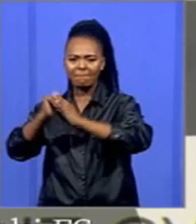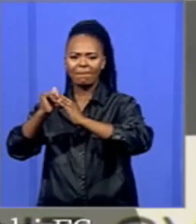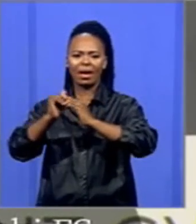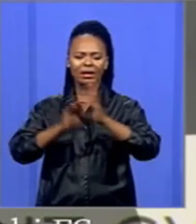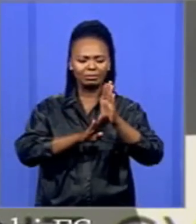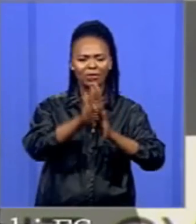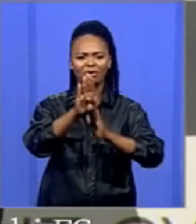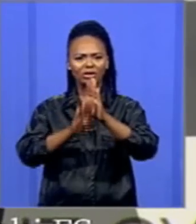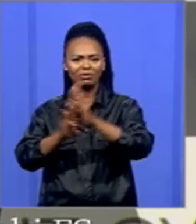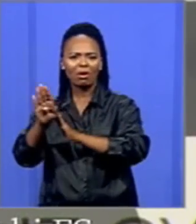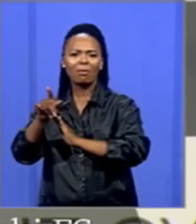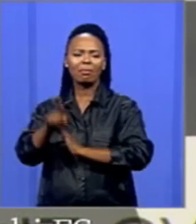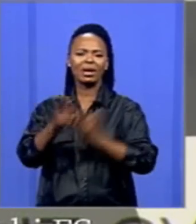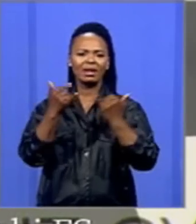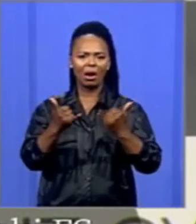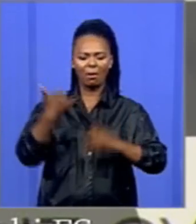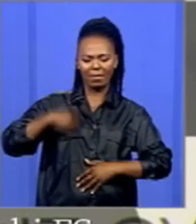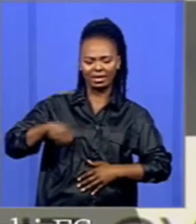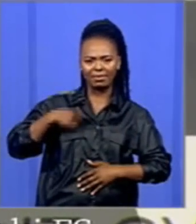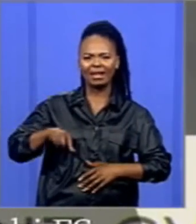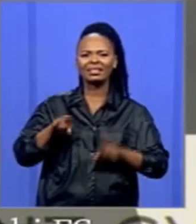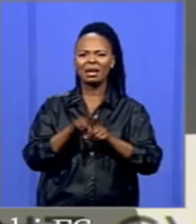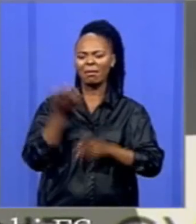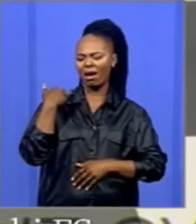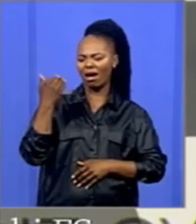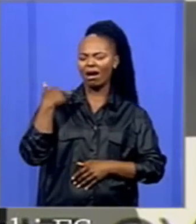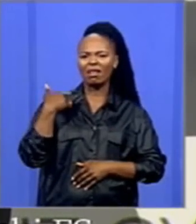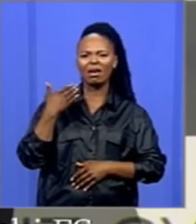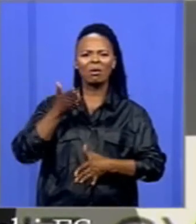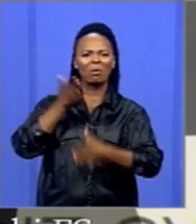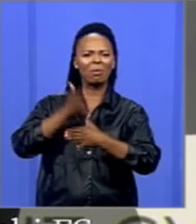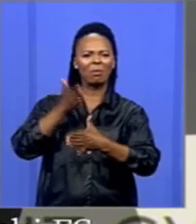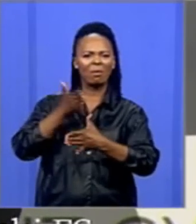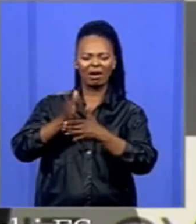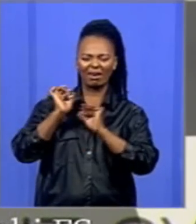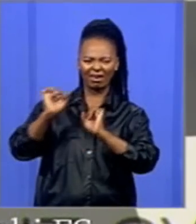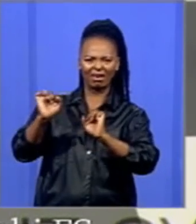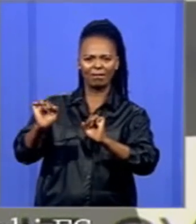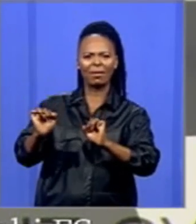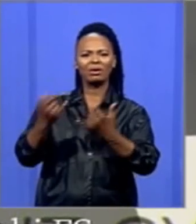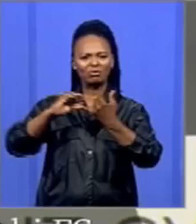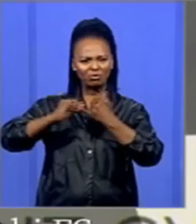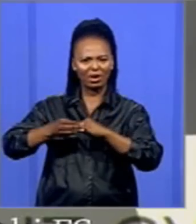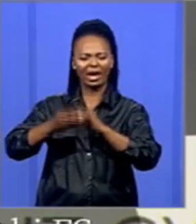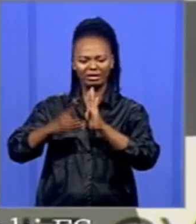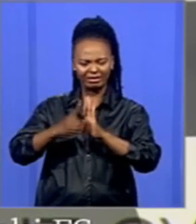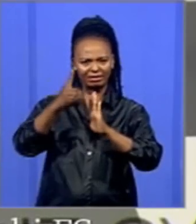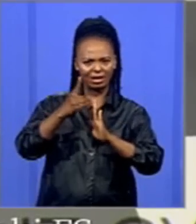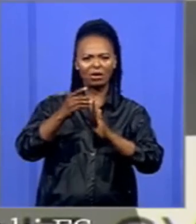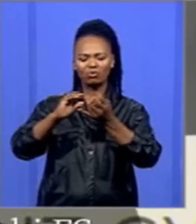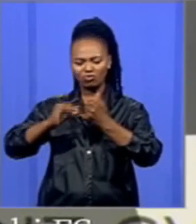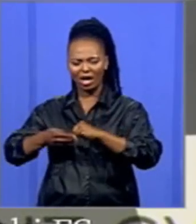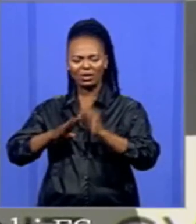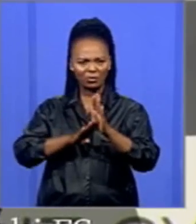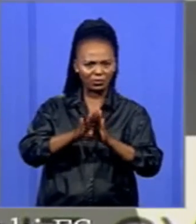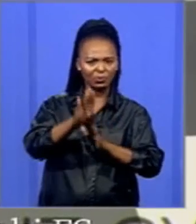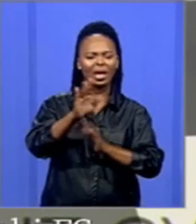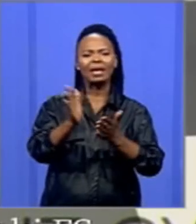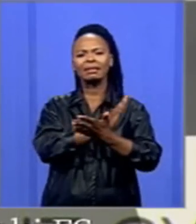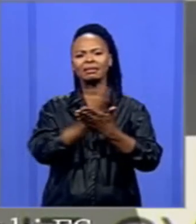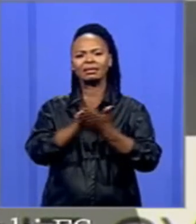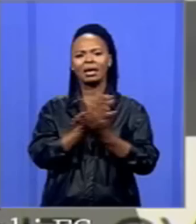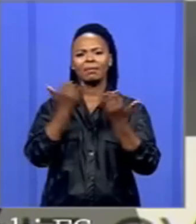tsosa le mesebetsi e ne ba etsa re a e tsosa e meng ya yona re